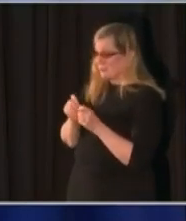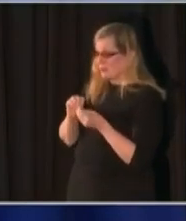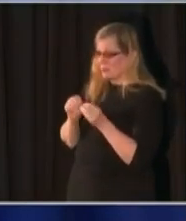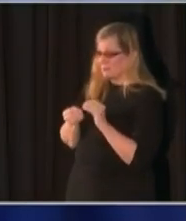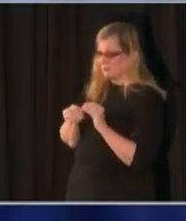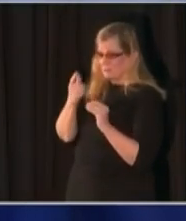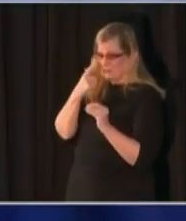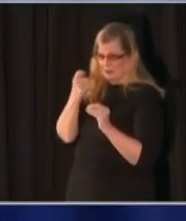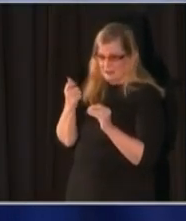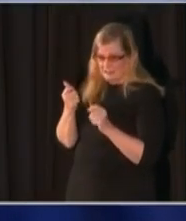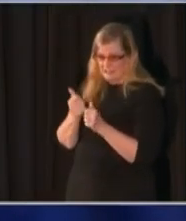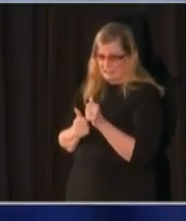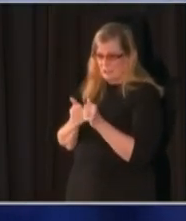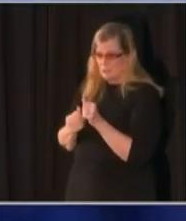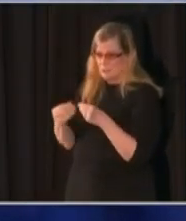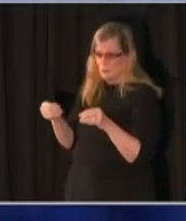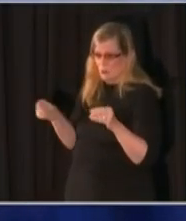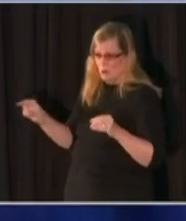different sizes.